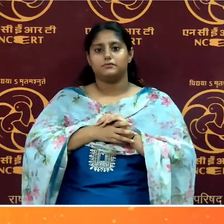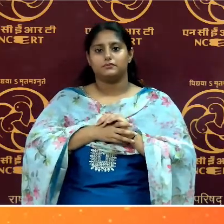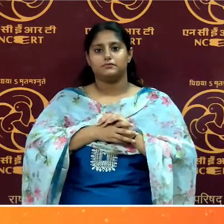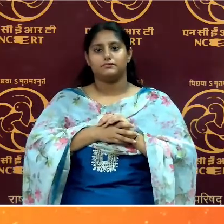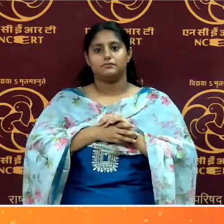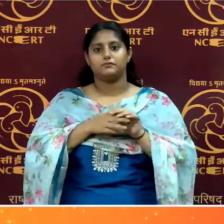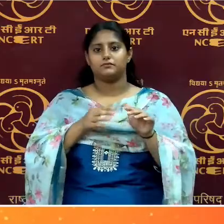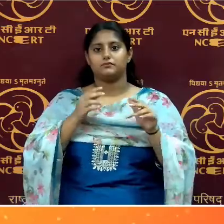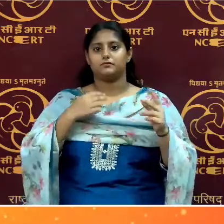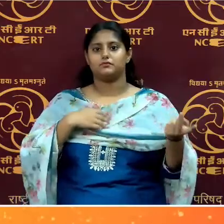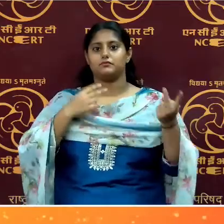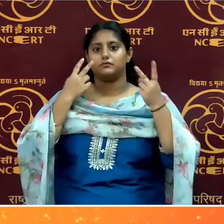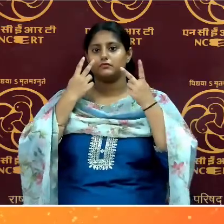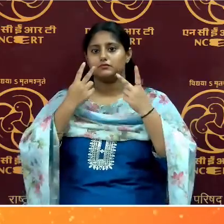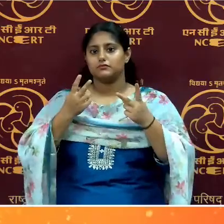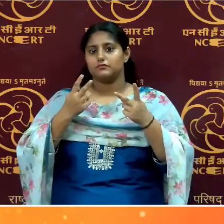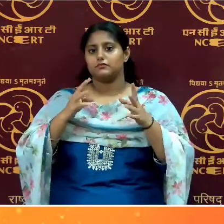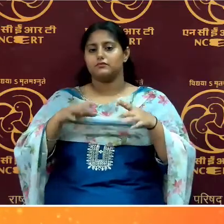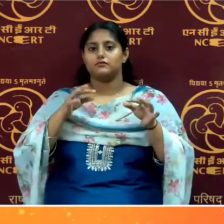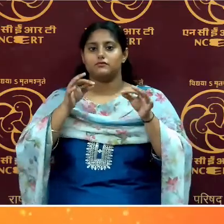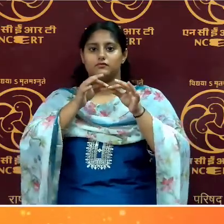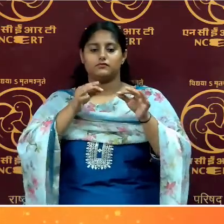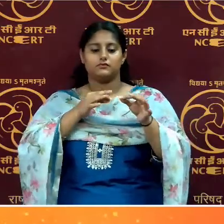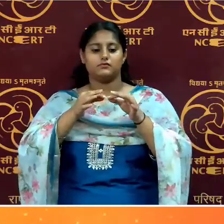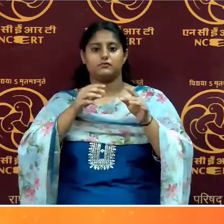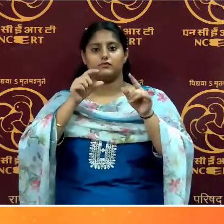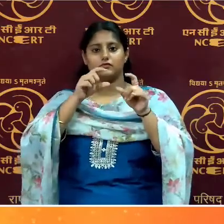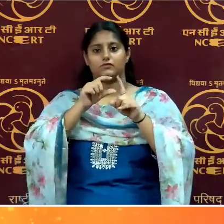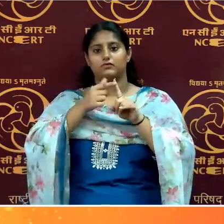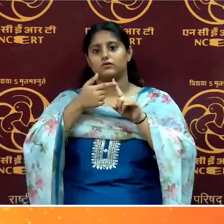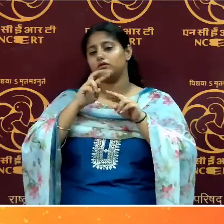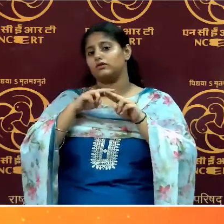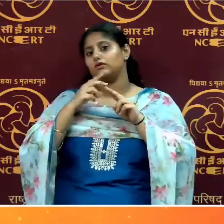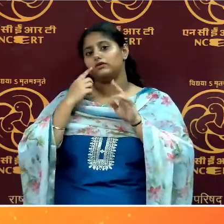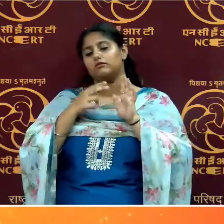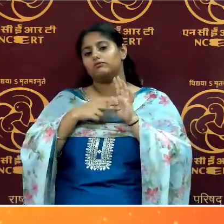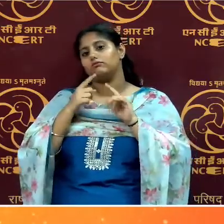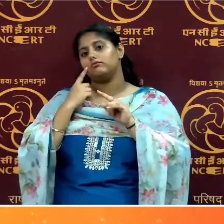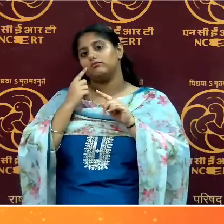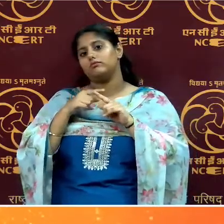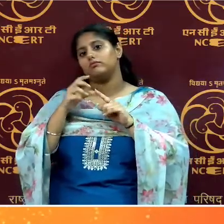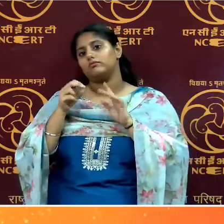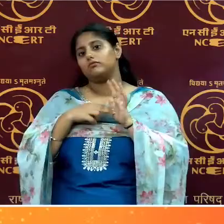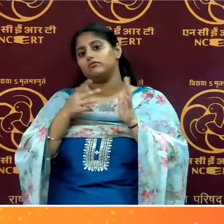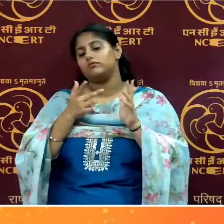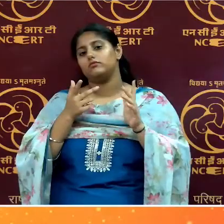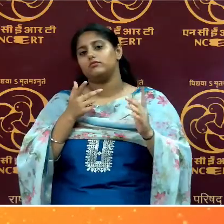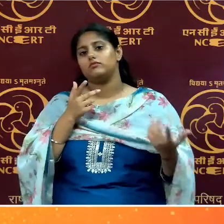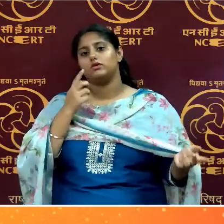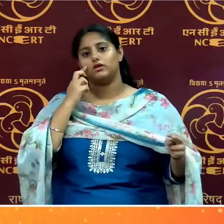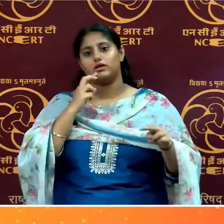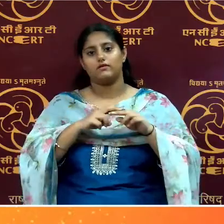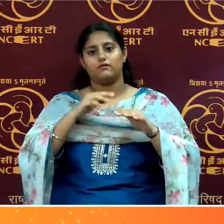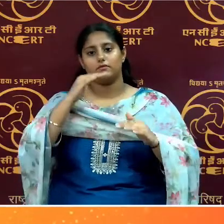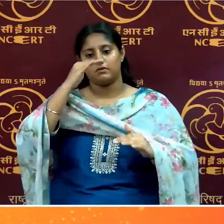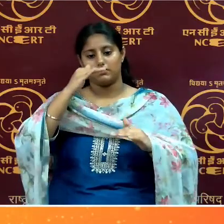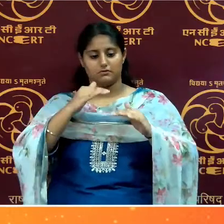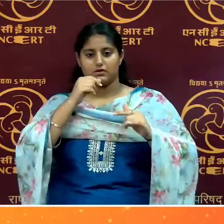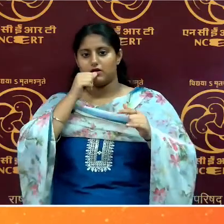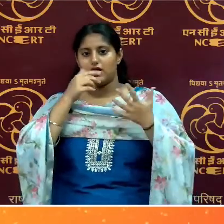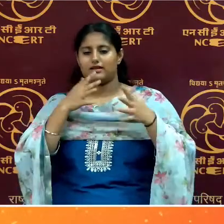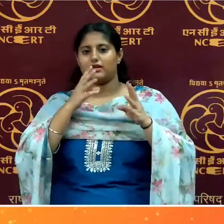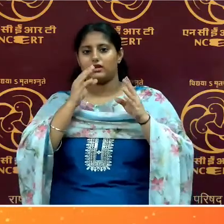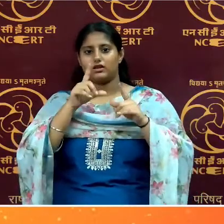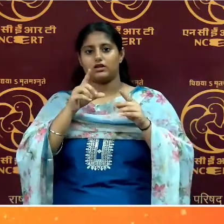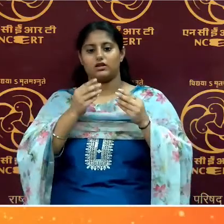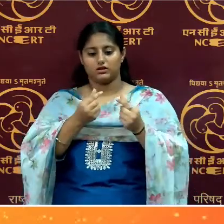can have a look at the definition. So what the definition says, that it is upward push exerted by a liquid or a gas.